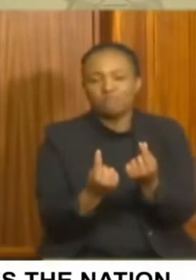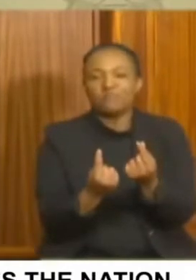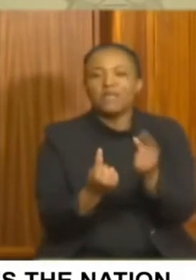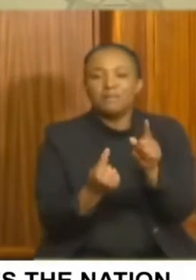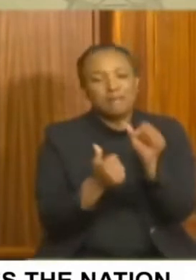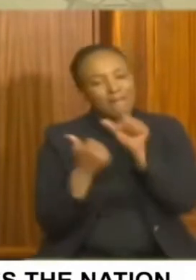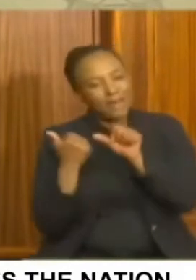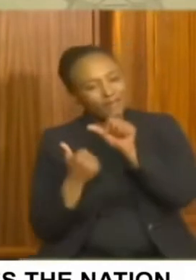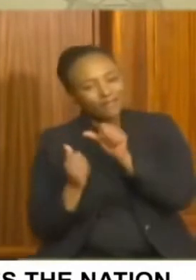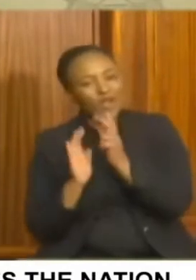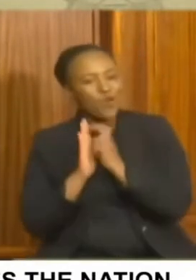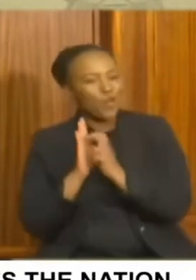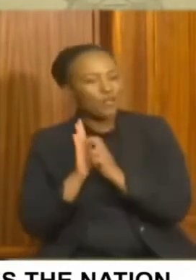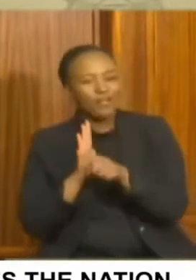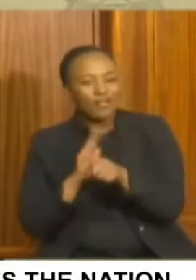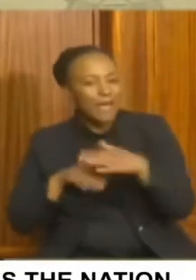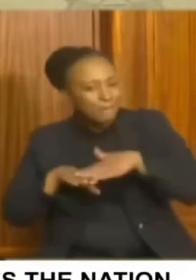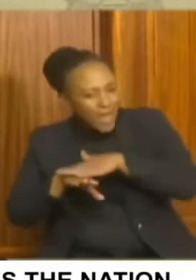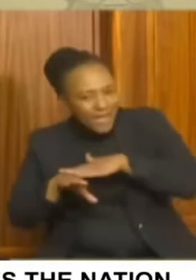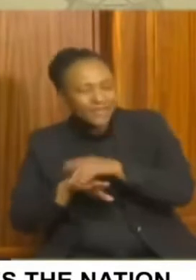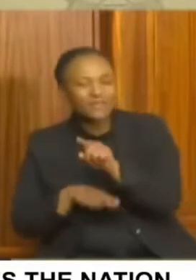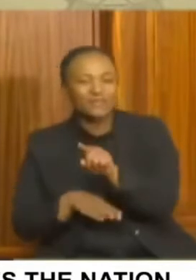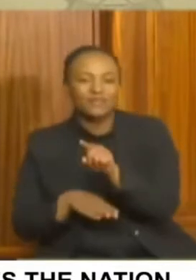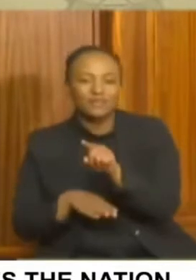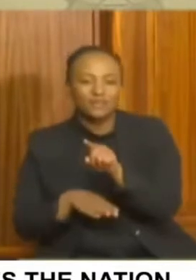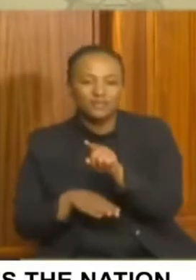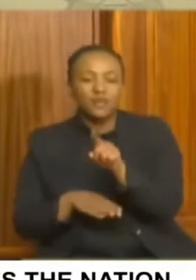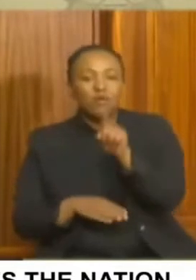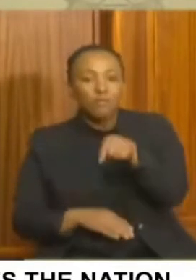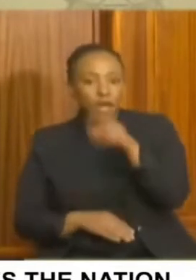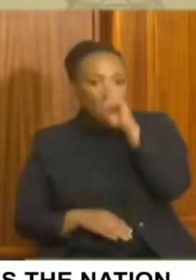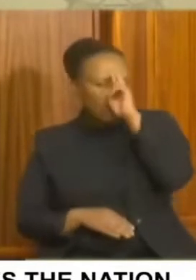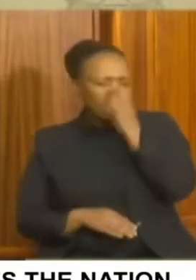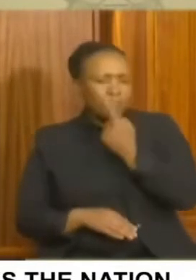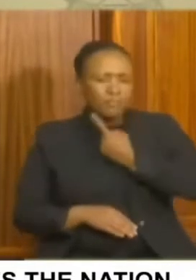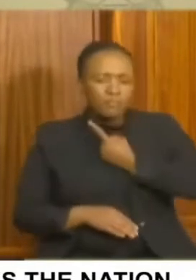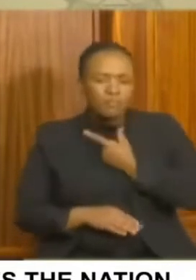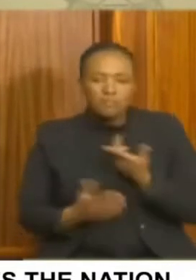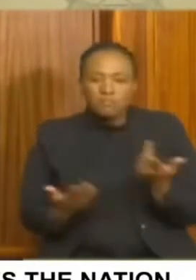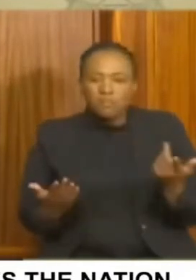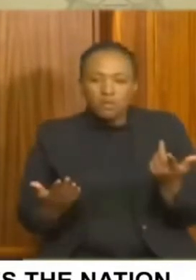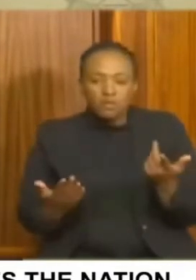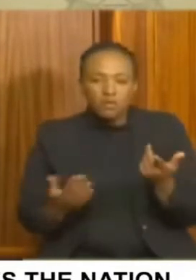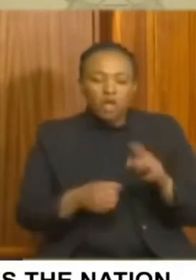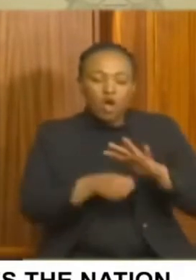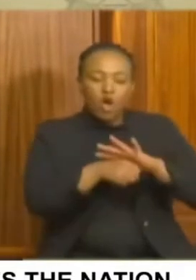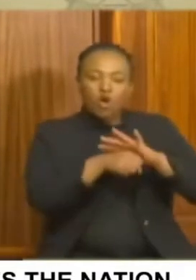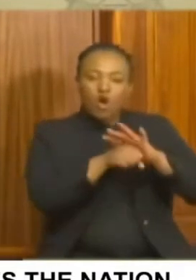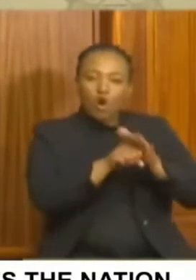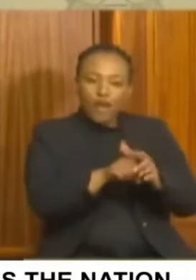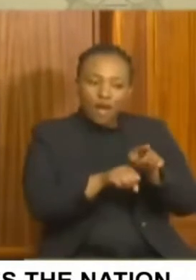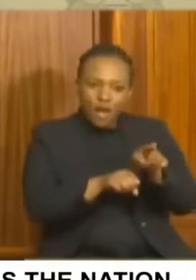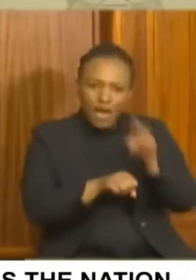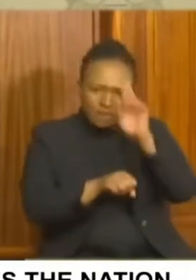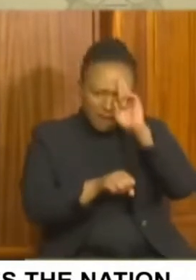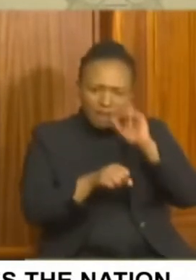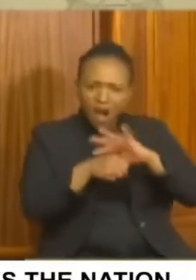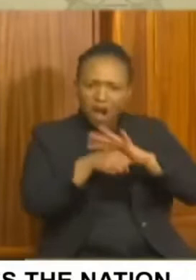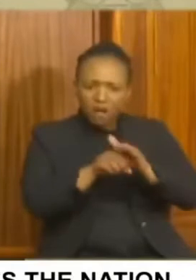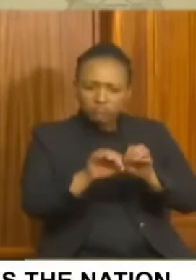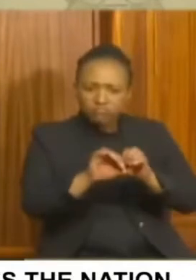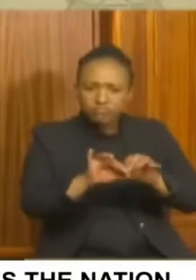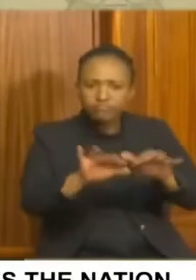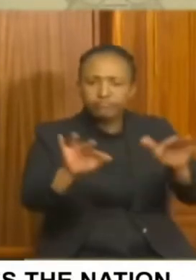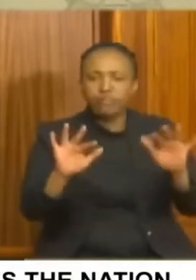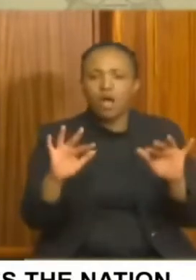to the basics. We need to remind ourselves how this virus is spread. By